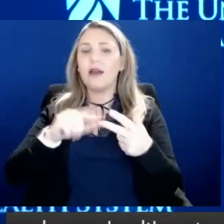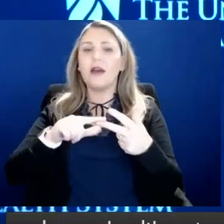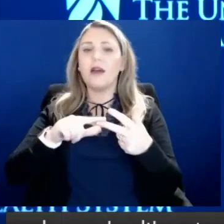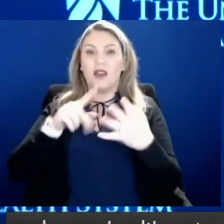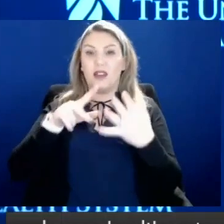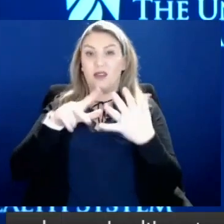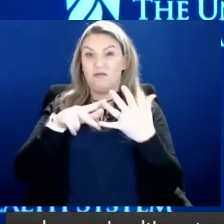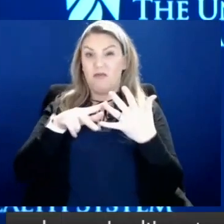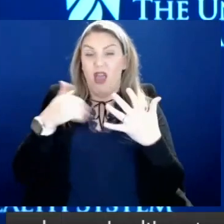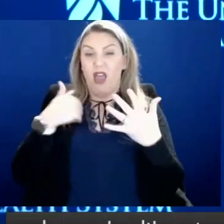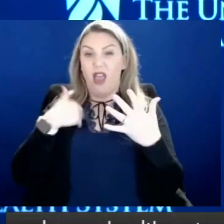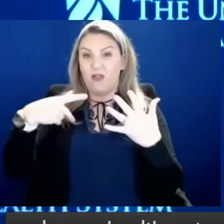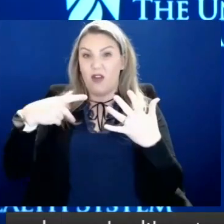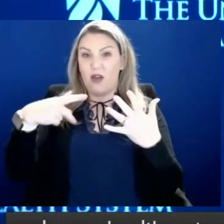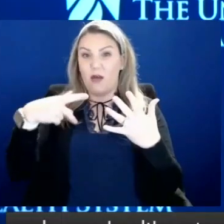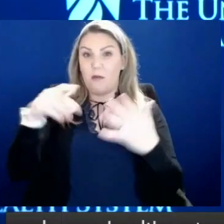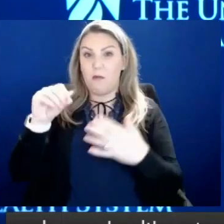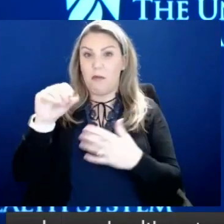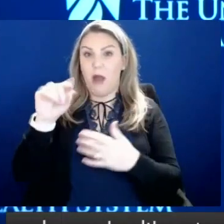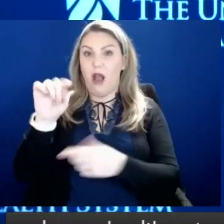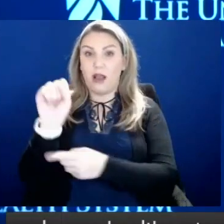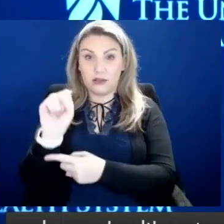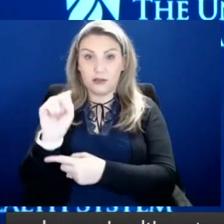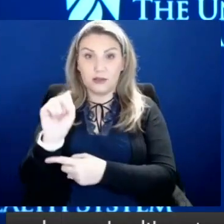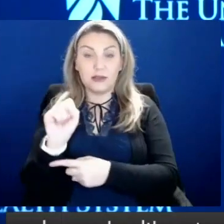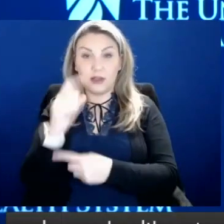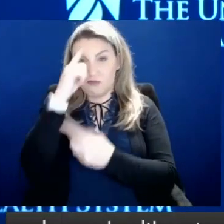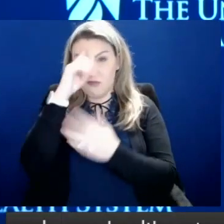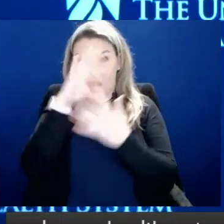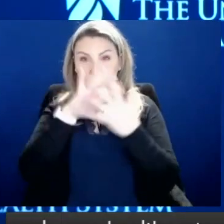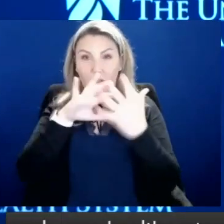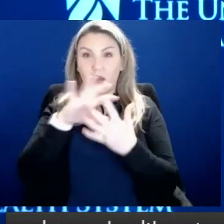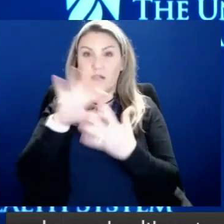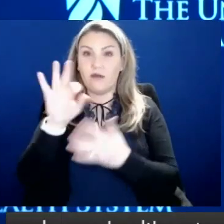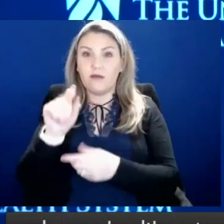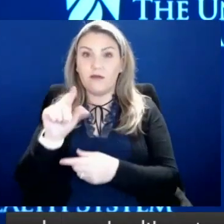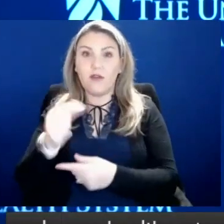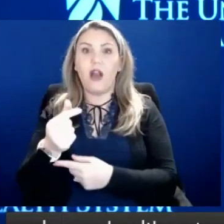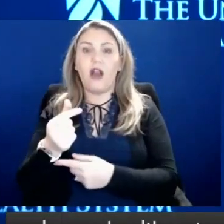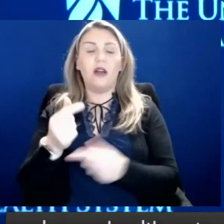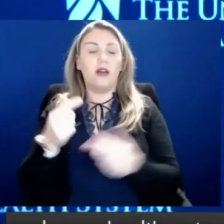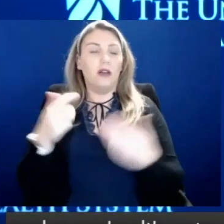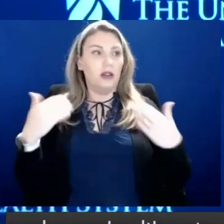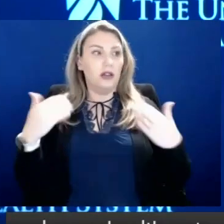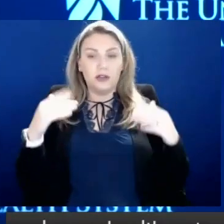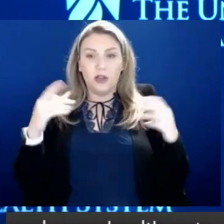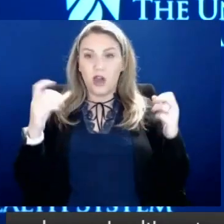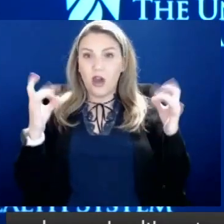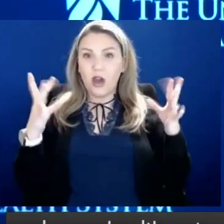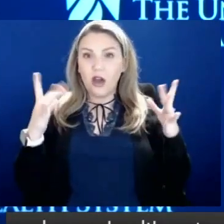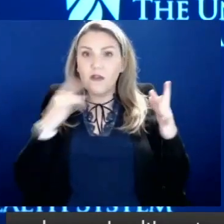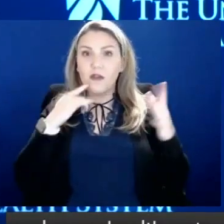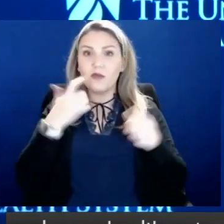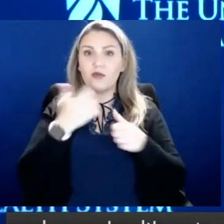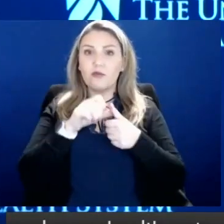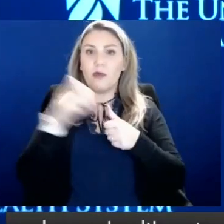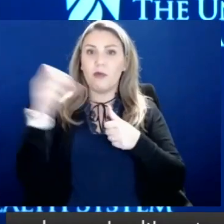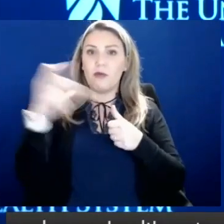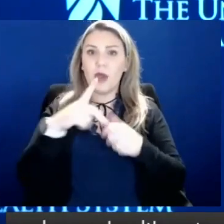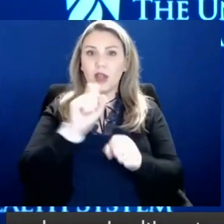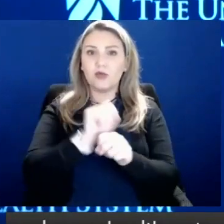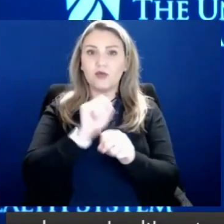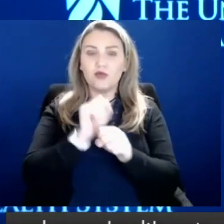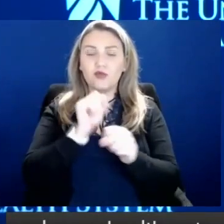brain fog that Kelly is talking about and Stephanie's talking about has been unreal. I remember when I came back to work finally, I